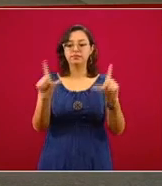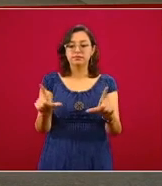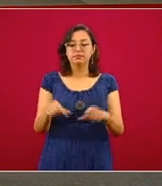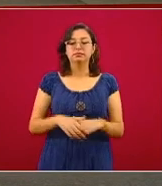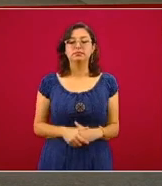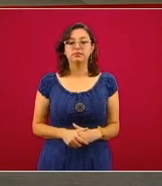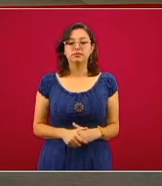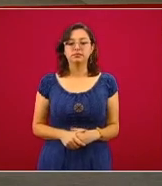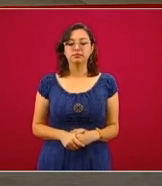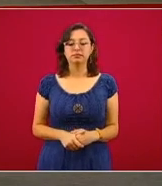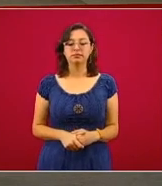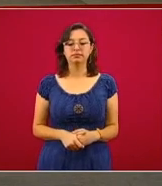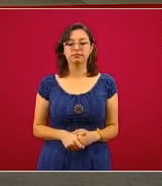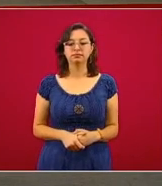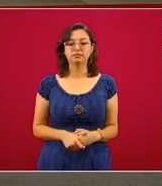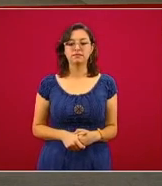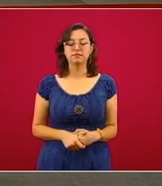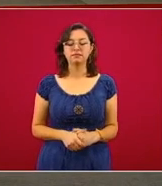can get medical attention.